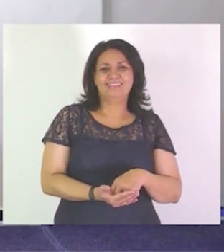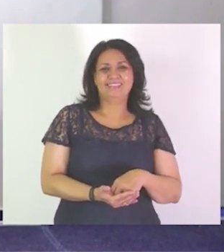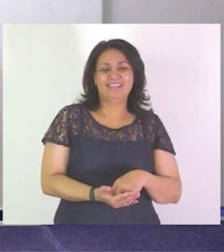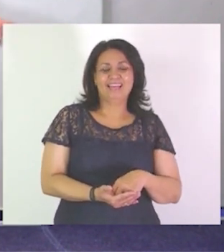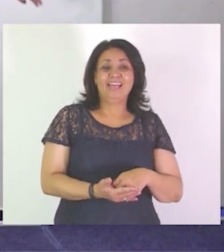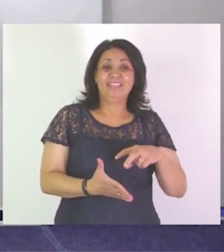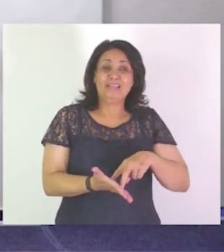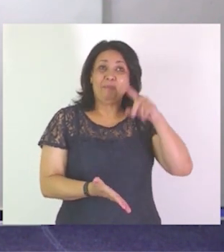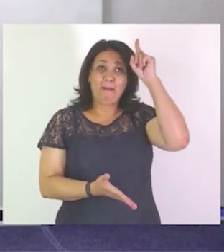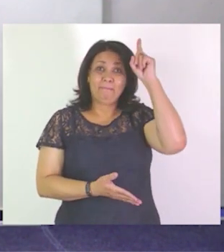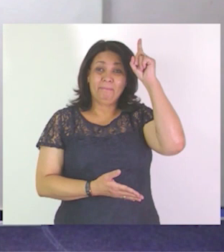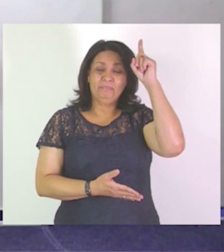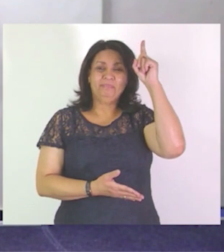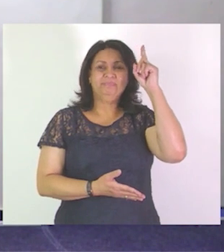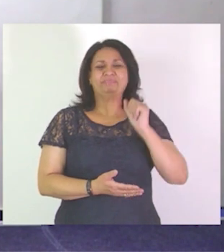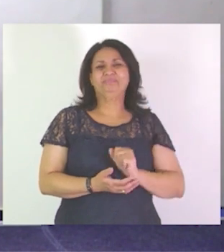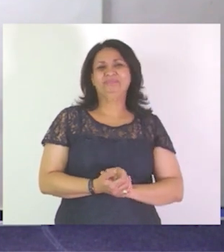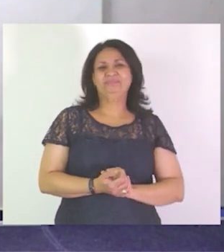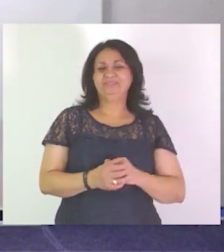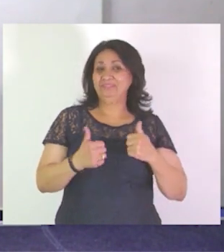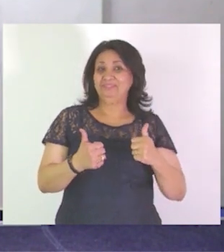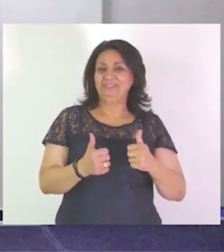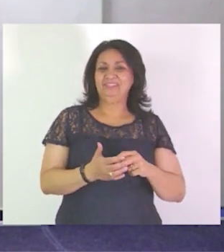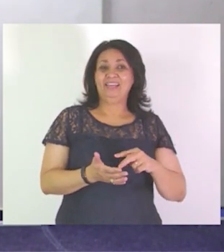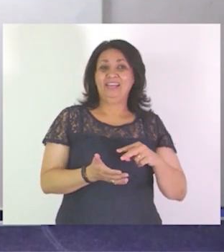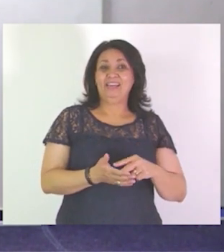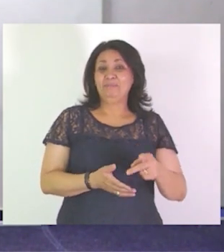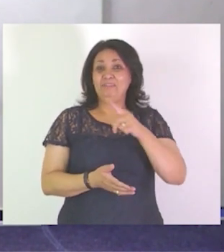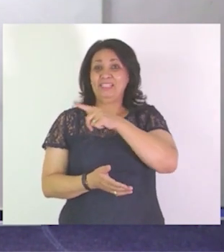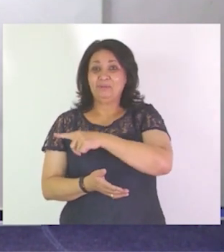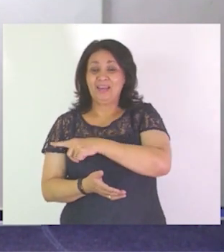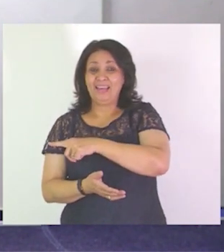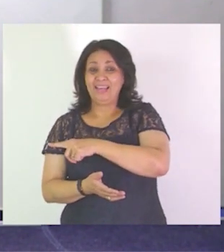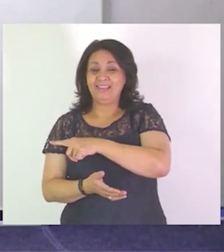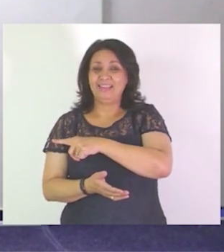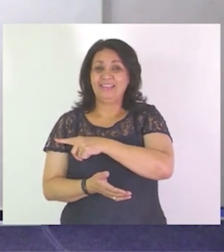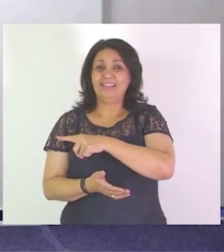jump up. Well done. I want you to move this way.